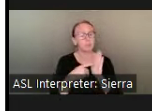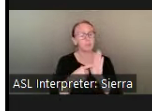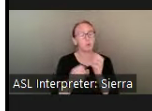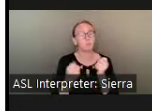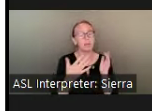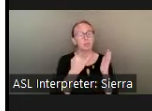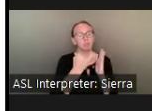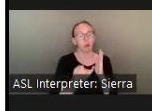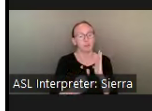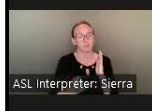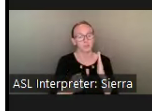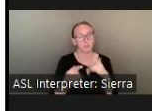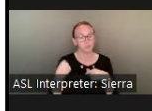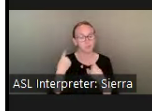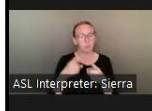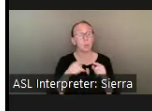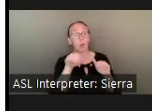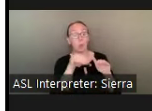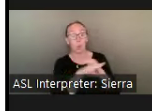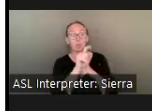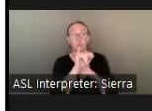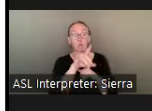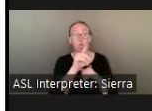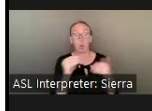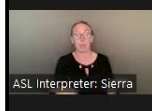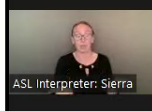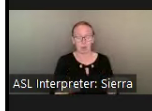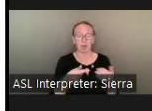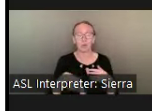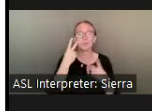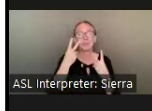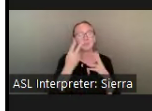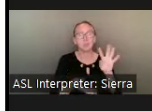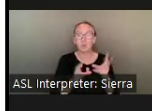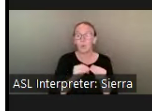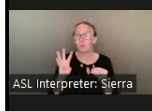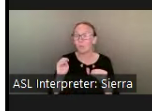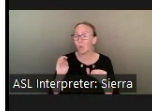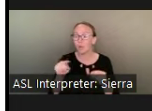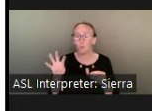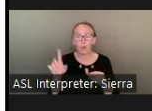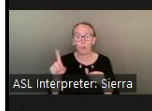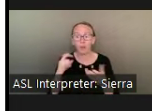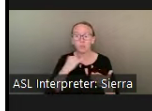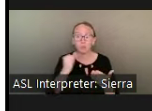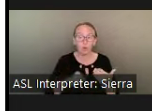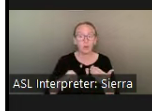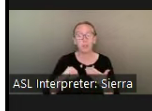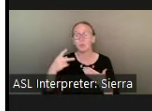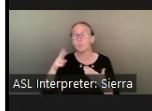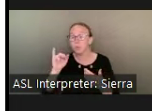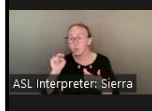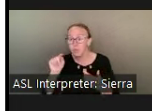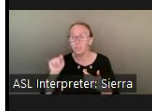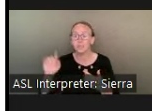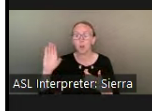but when you go into the studio, you'll see there's about a total of 41 drawings, prints, and collages on the wall. Paper I knew